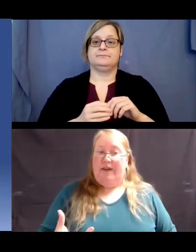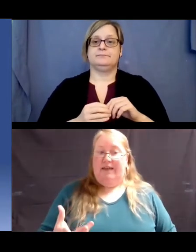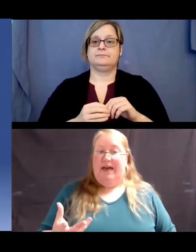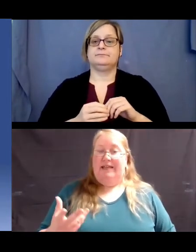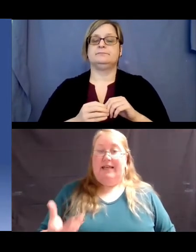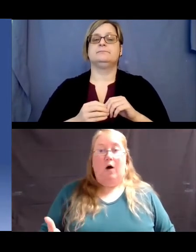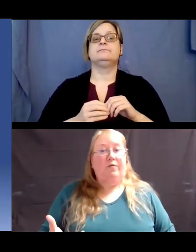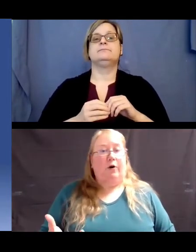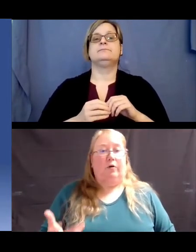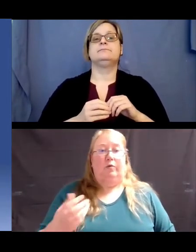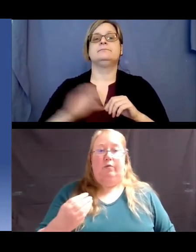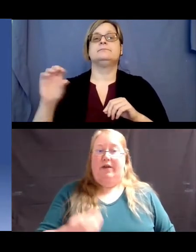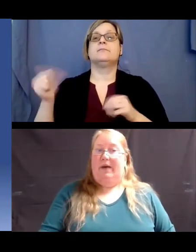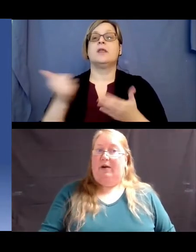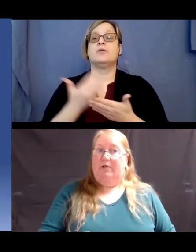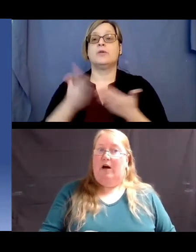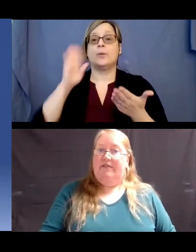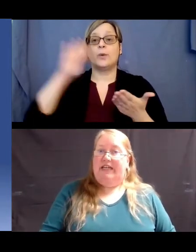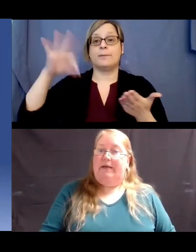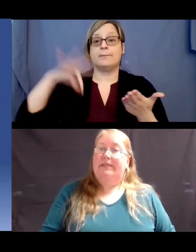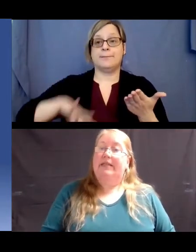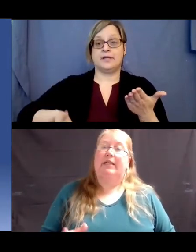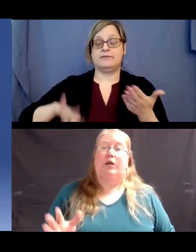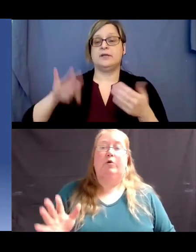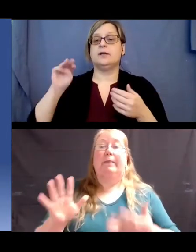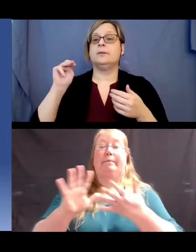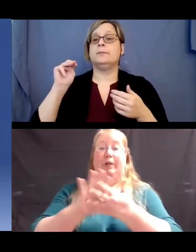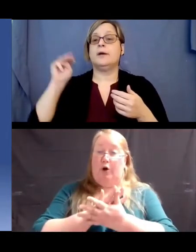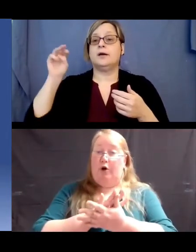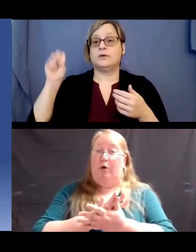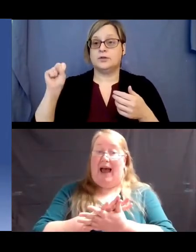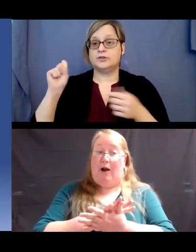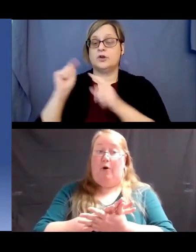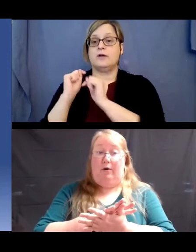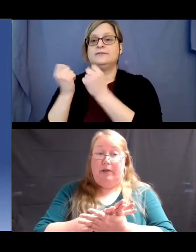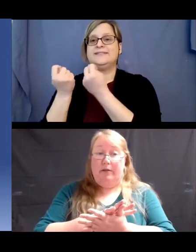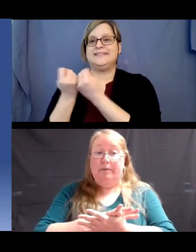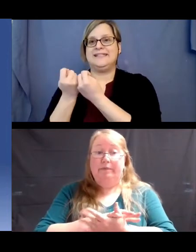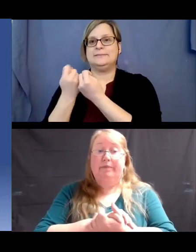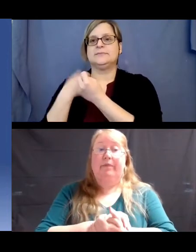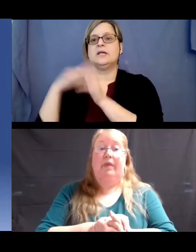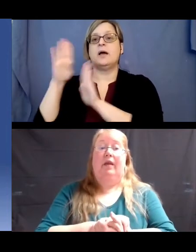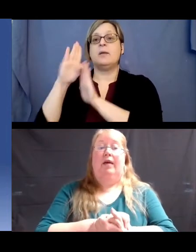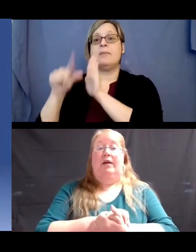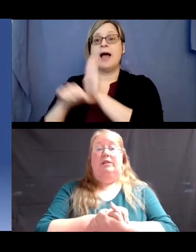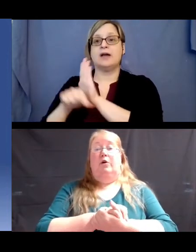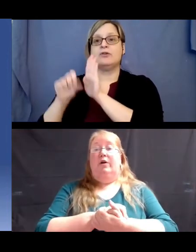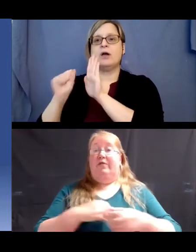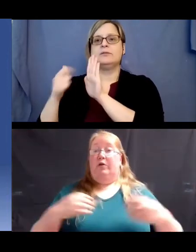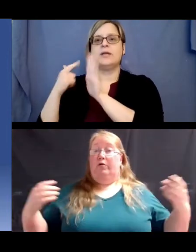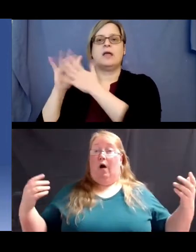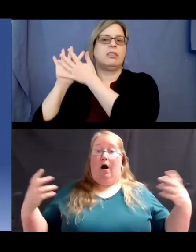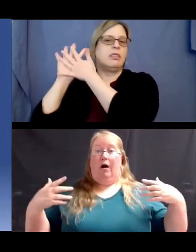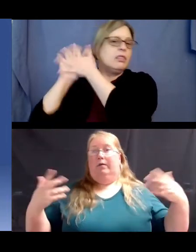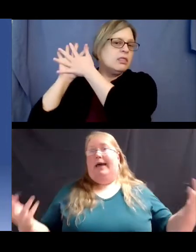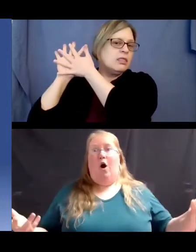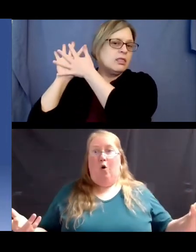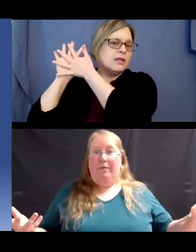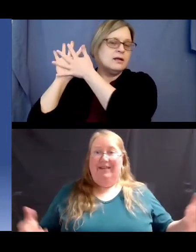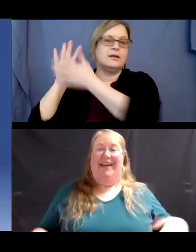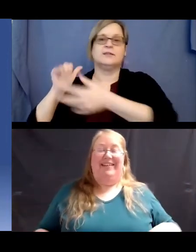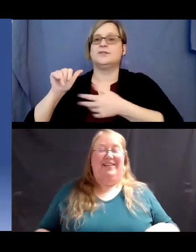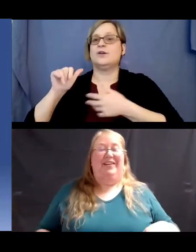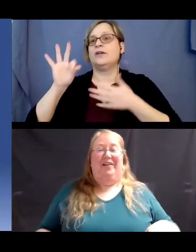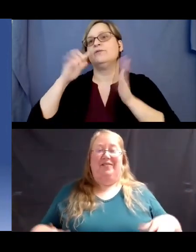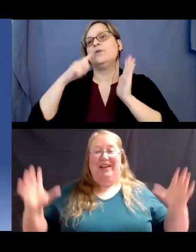Another thing that is helpful with Microsoft Teams is that you can blur your background. So if you are at